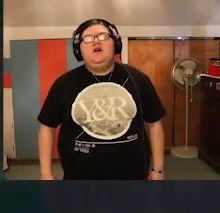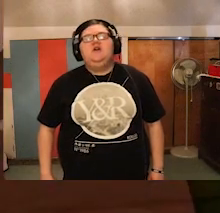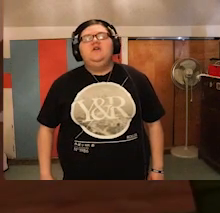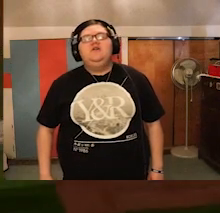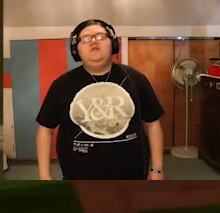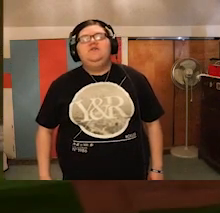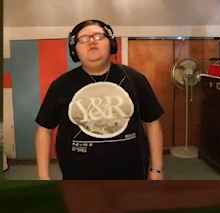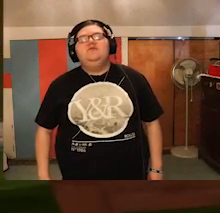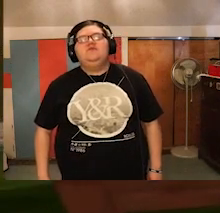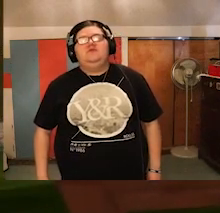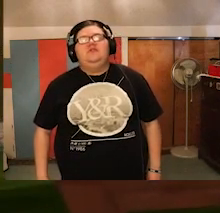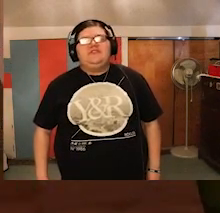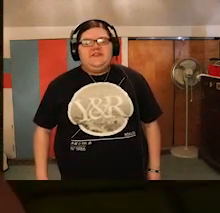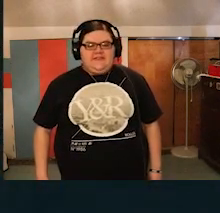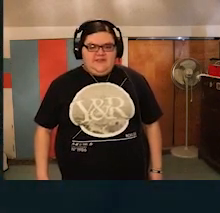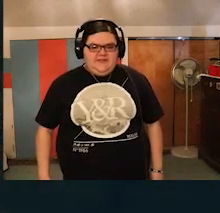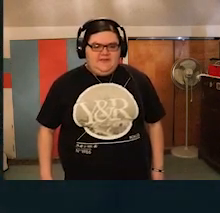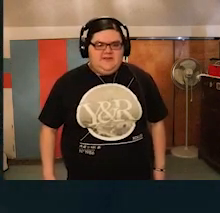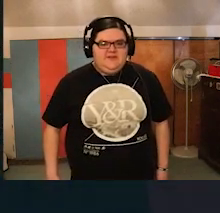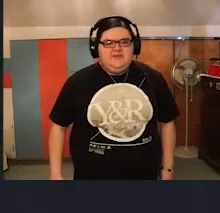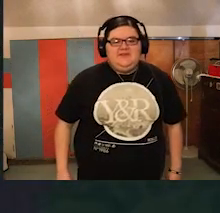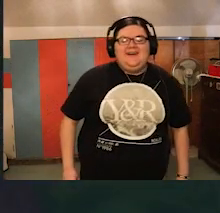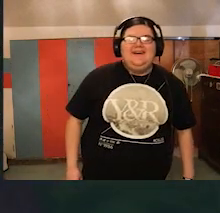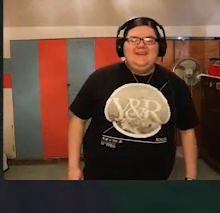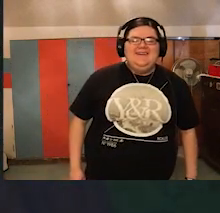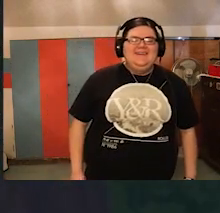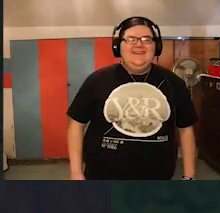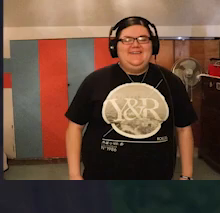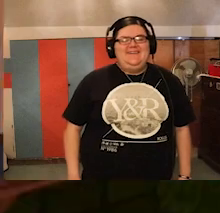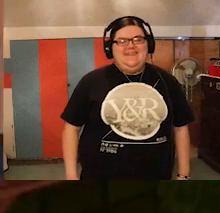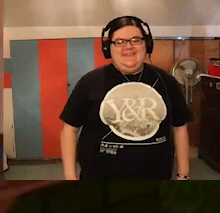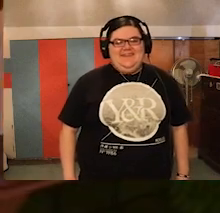of prosperity. Oh, yeah. Oh, good hit.